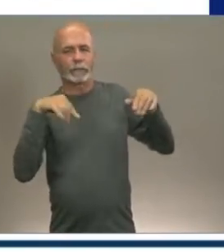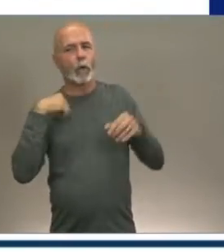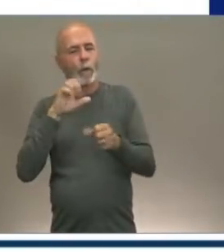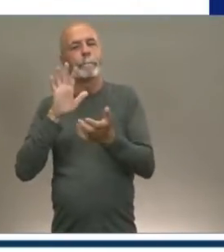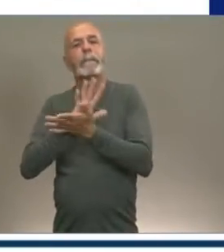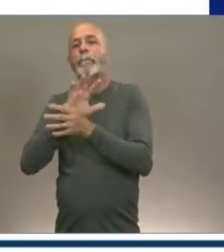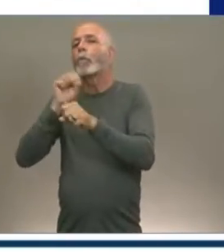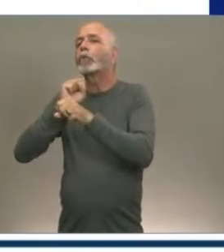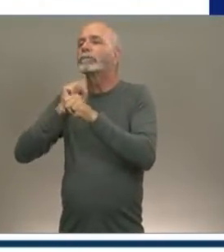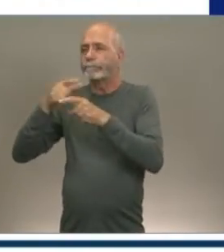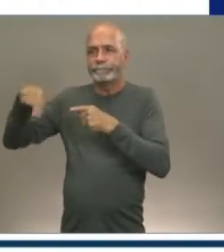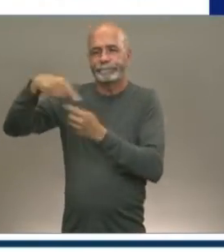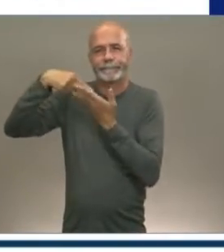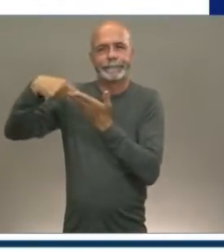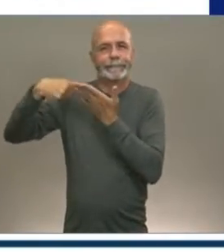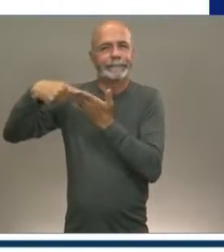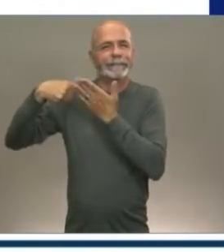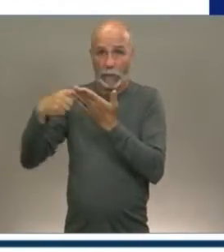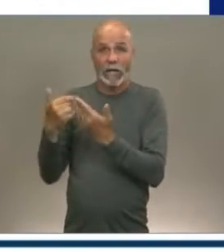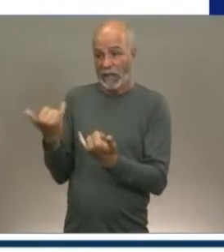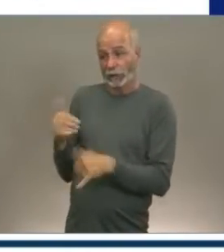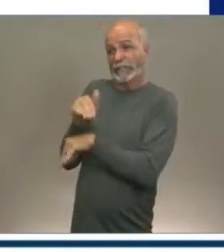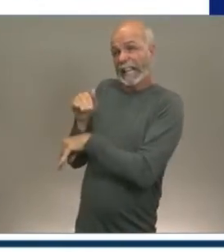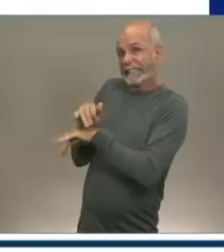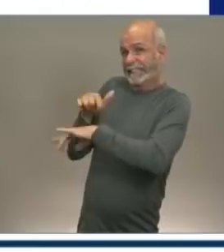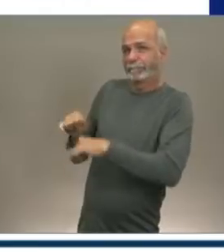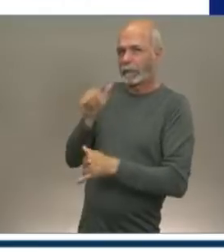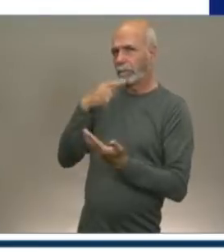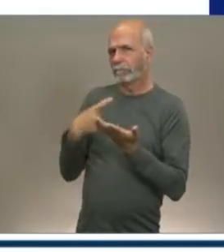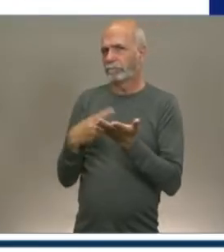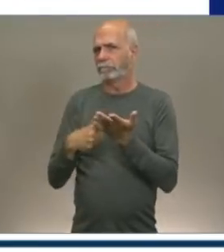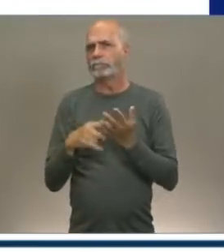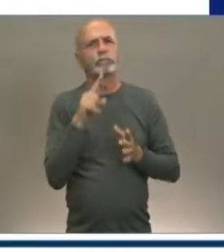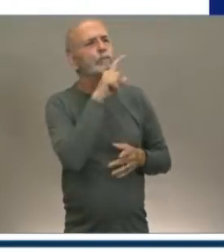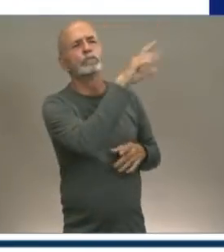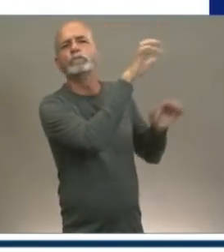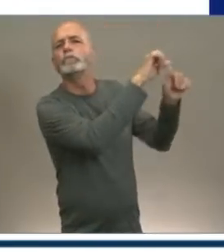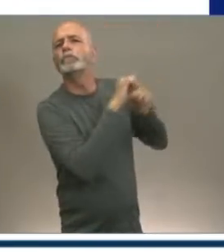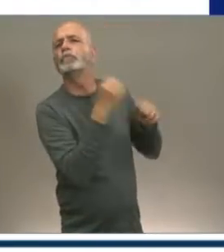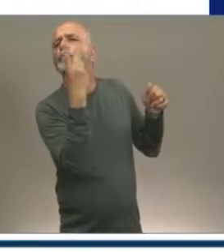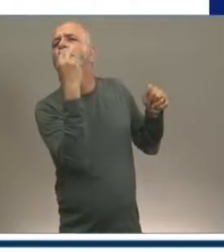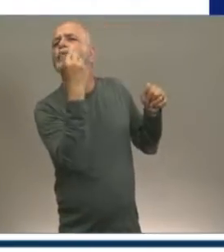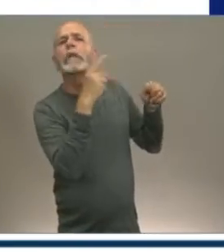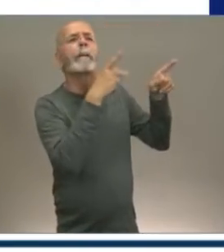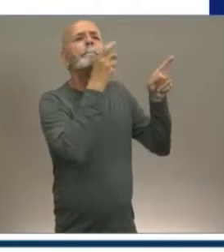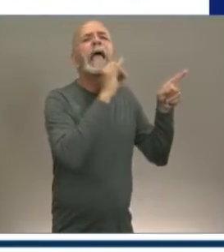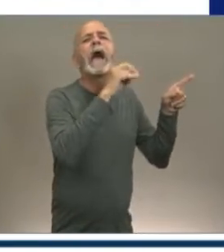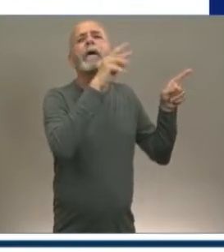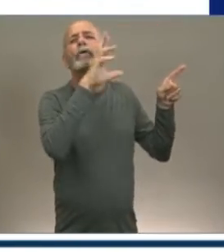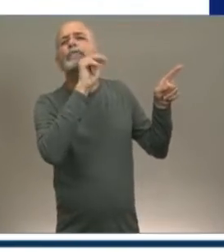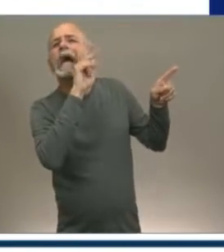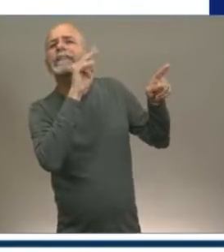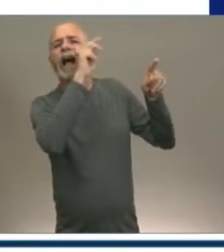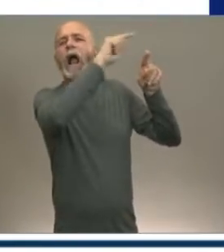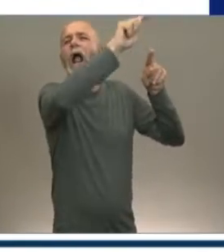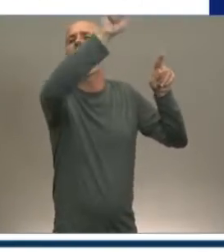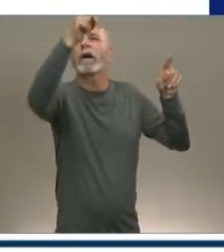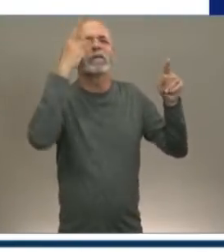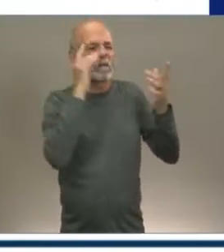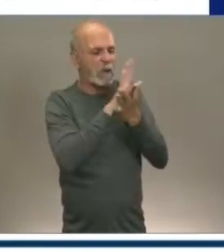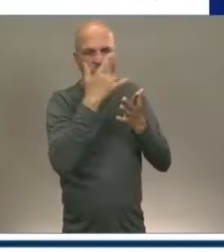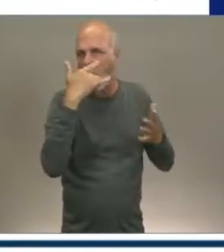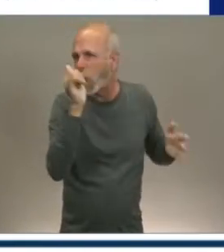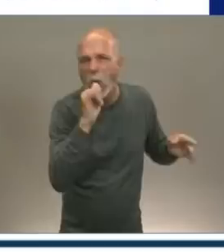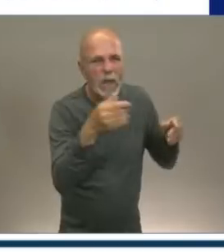tonight, I'm interested in what the other provinces are doing, and other provinces have certain cards and documents they give